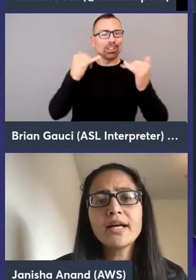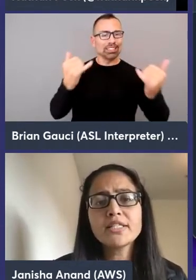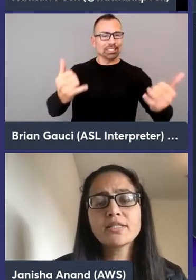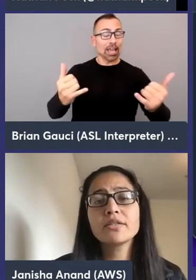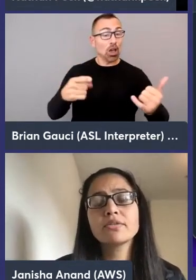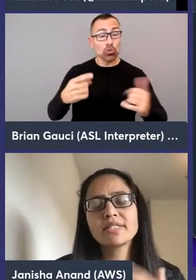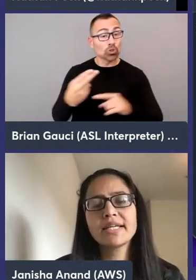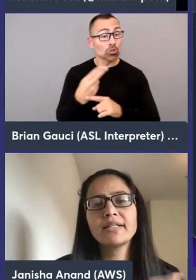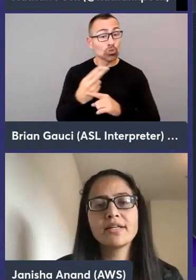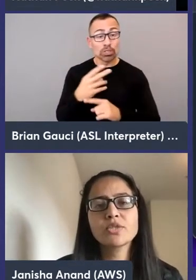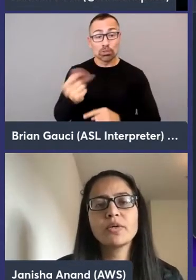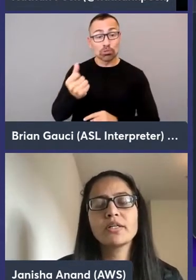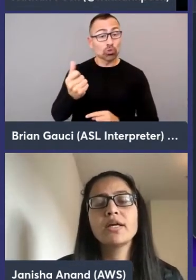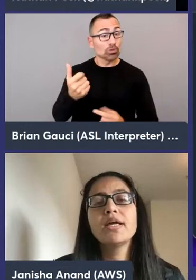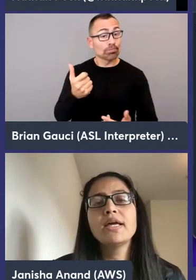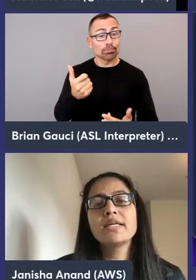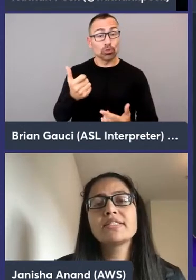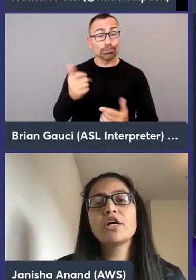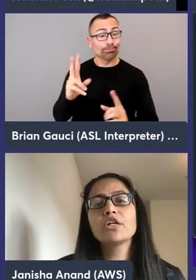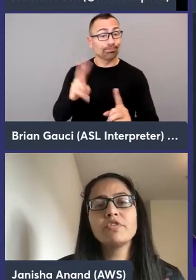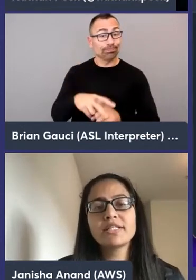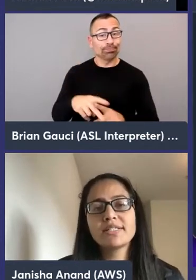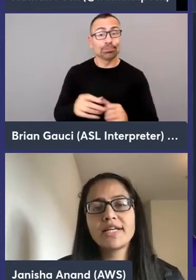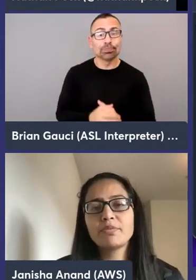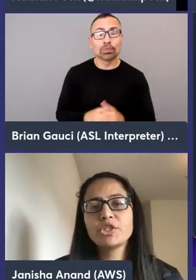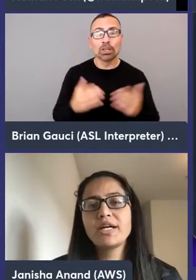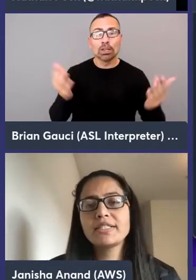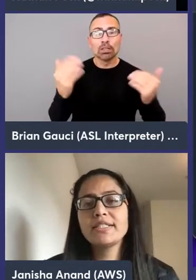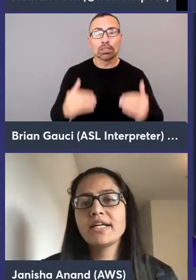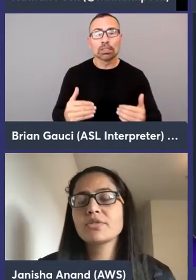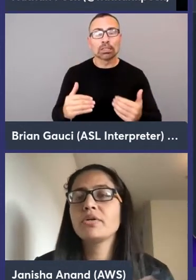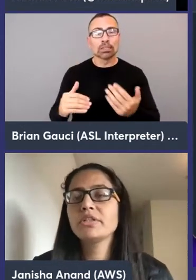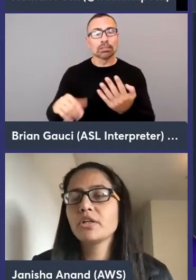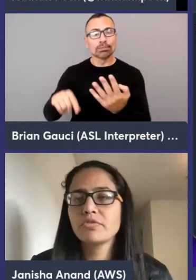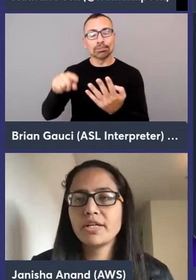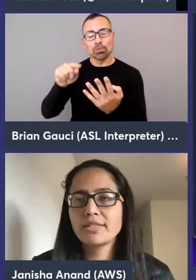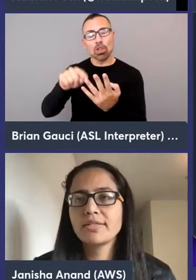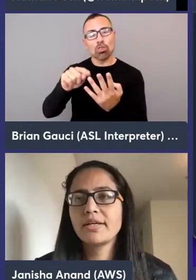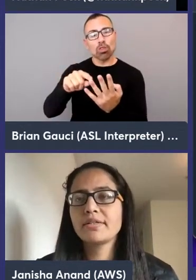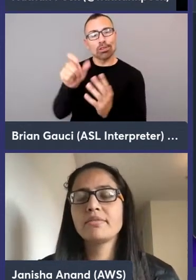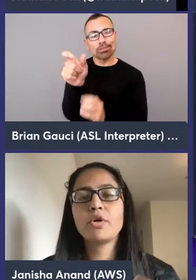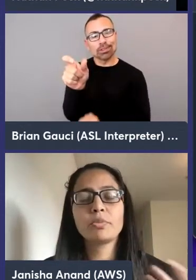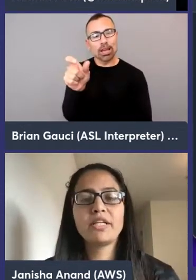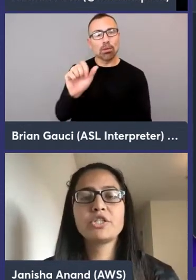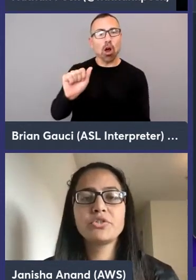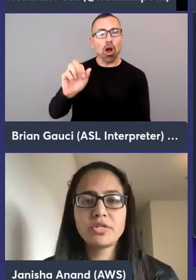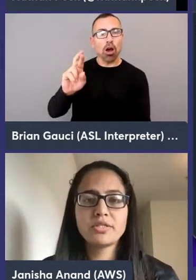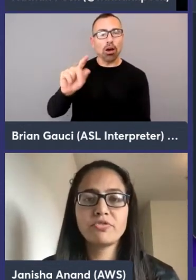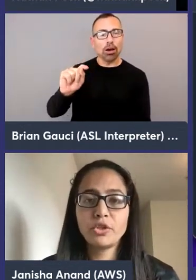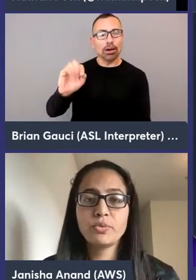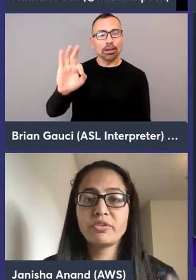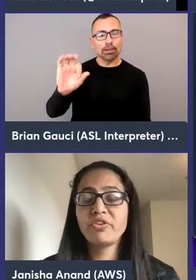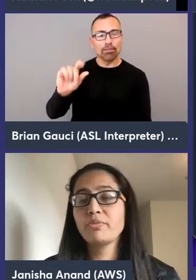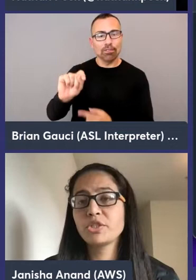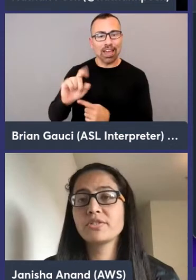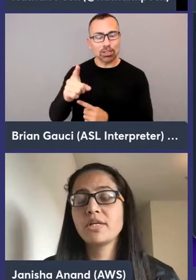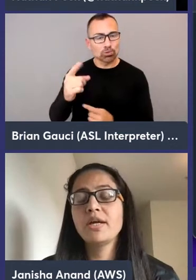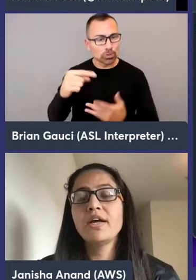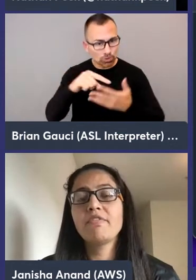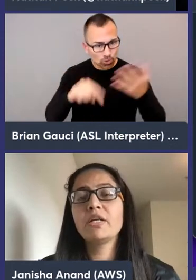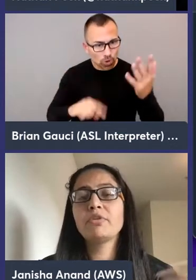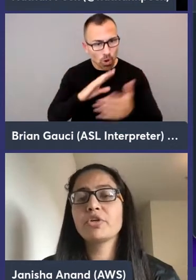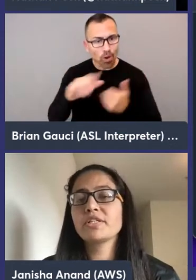then the second last one is the artifacts tab, which actually has all the artifacts that Autopilot generates for you, which